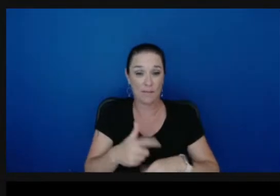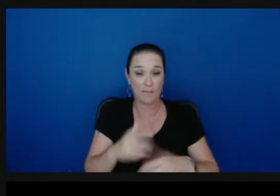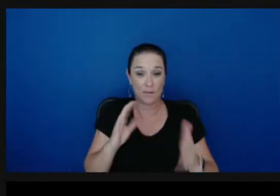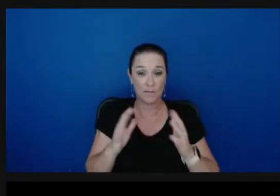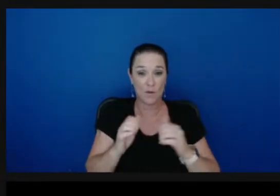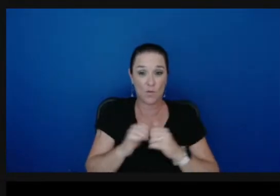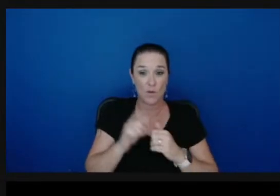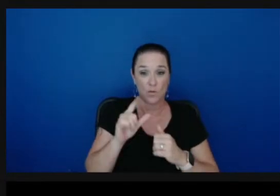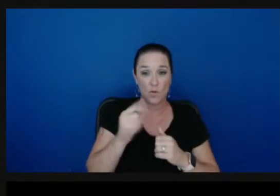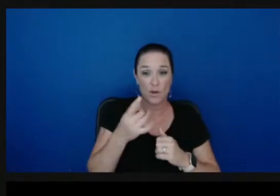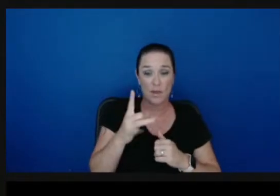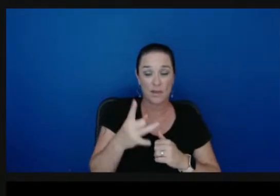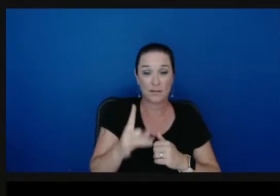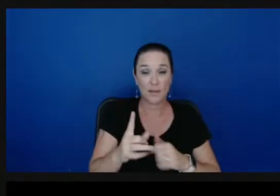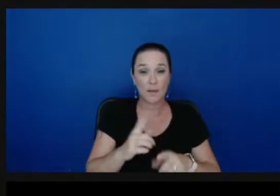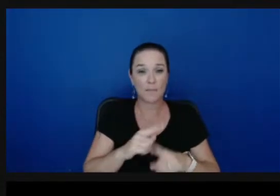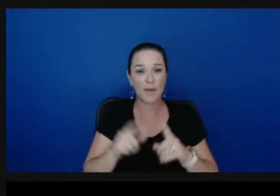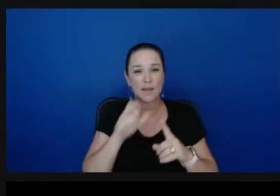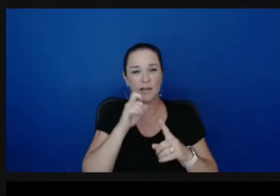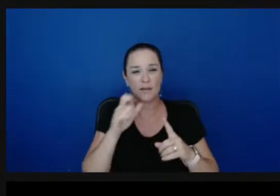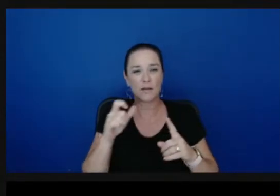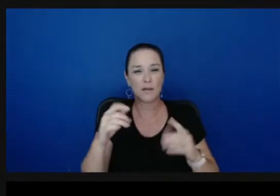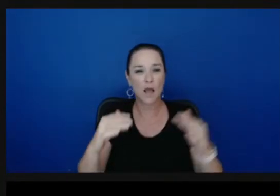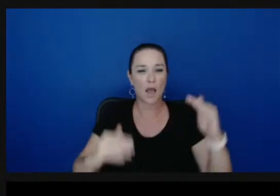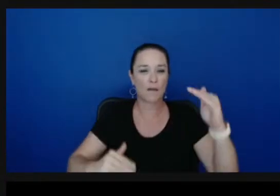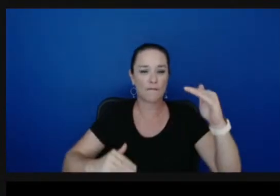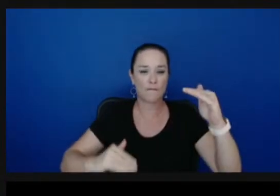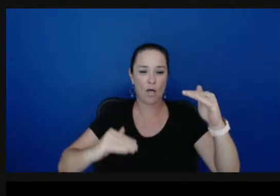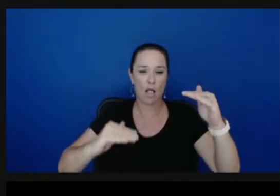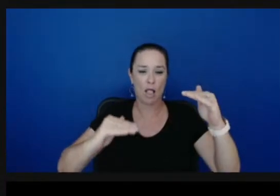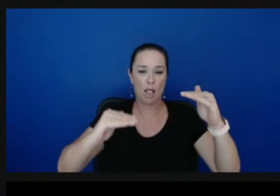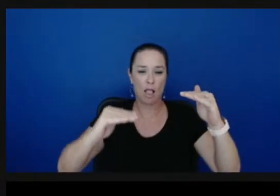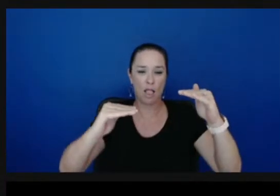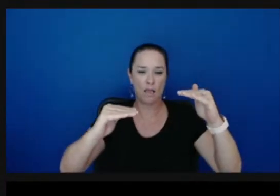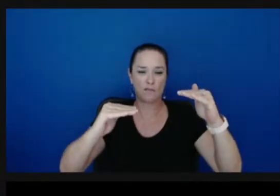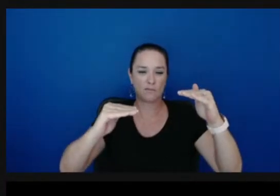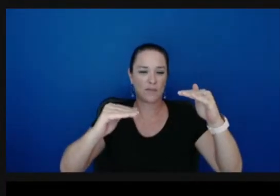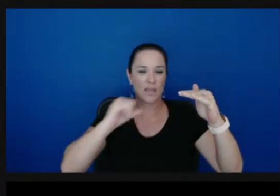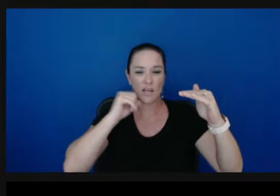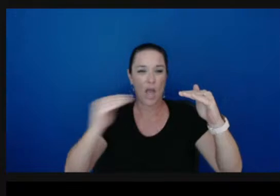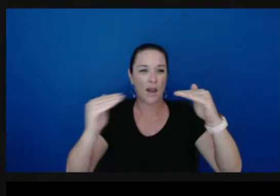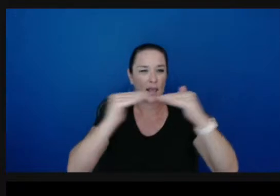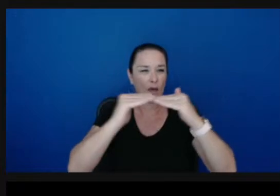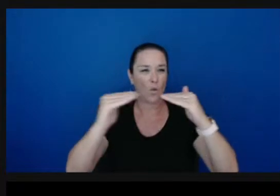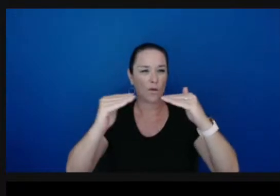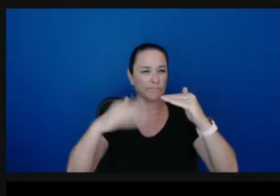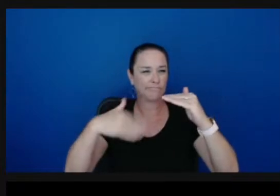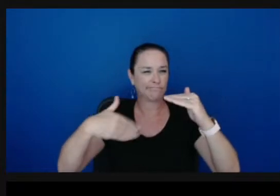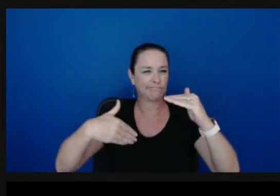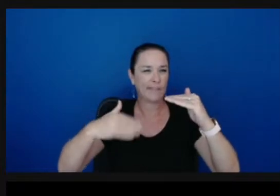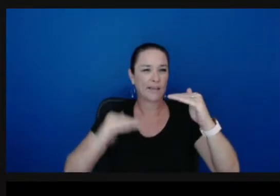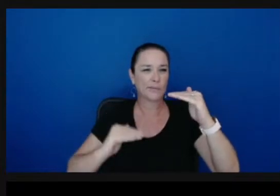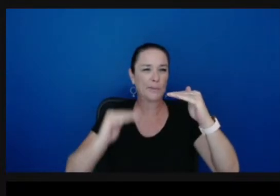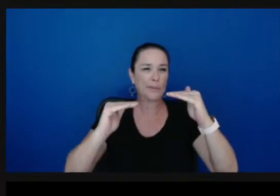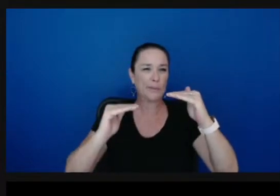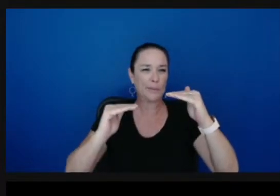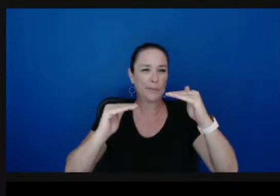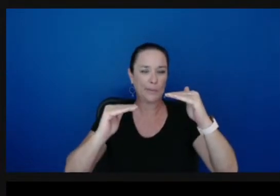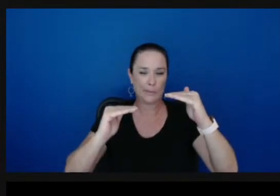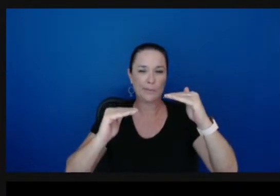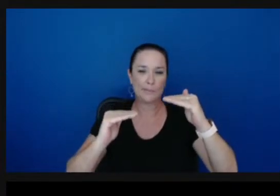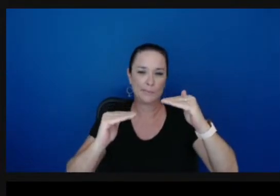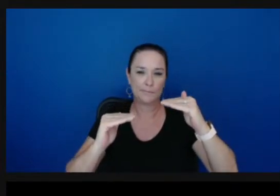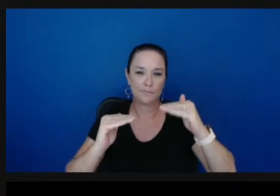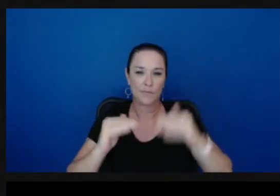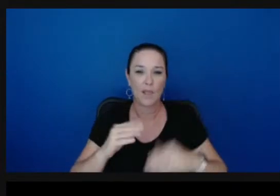but we're not quite recovered the full height that we had before the collapse on the rim